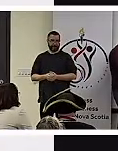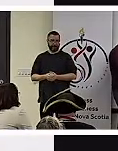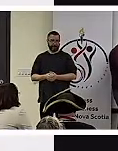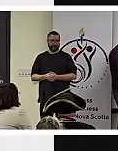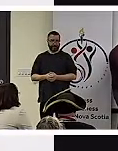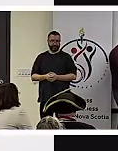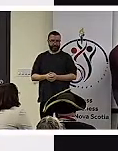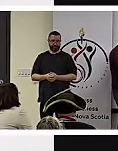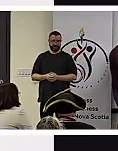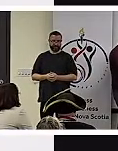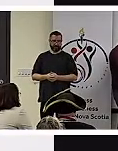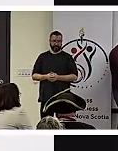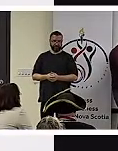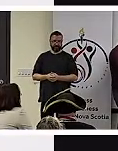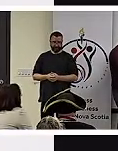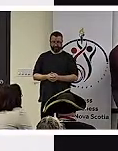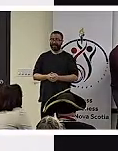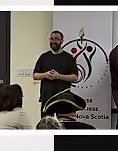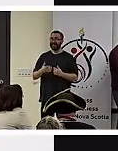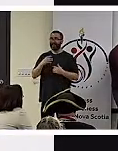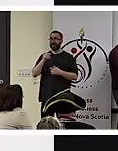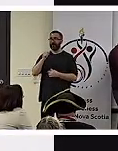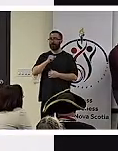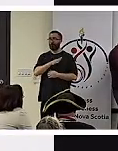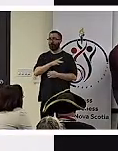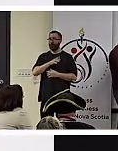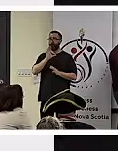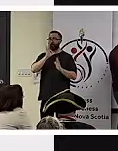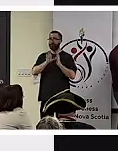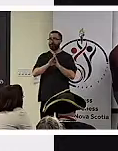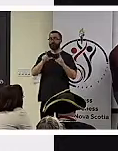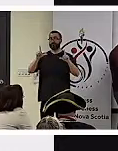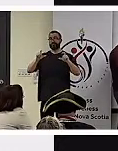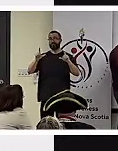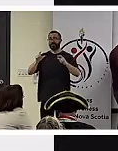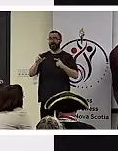take pictures of cool places like in BC.